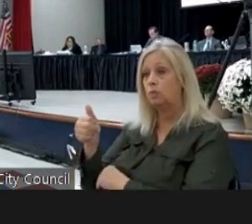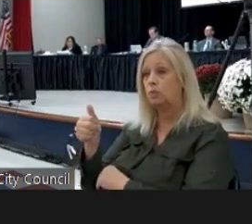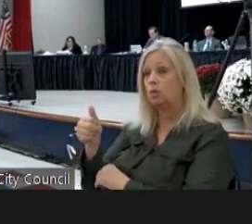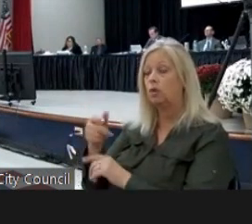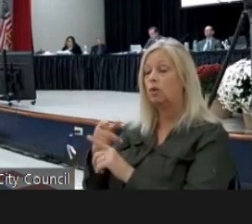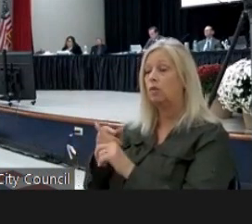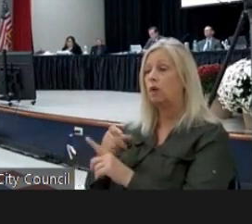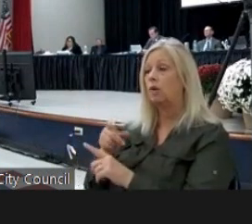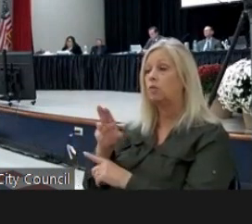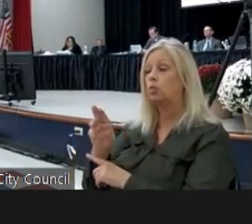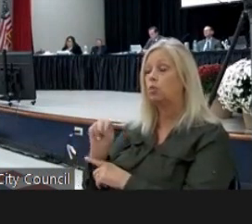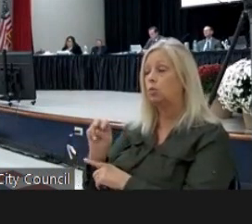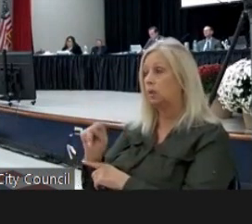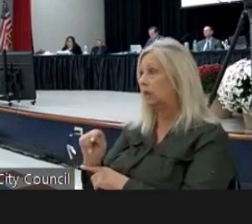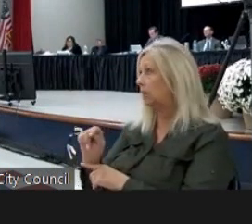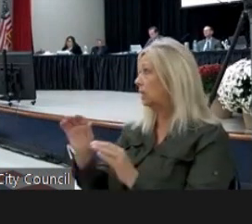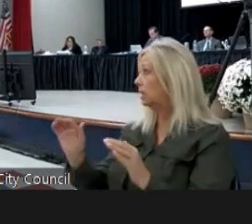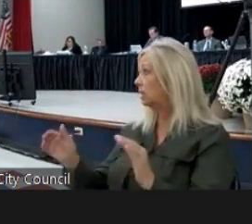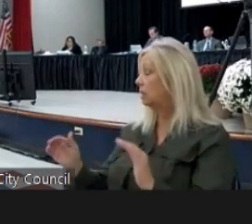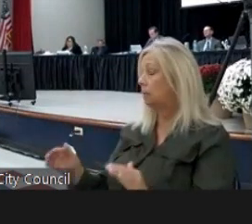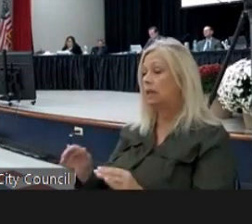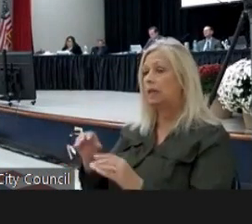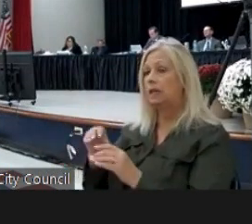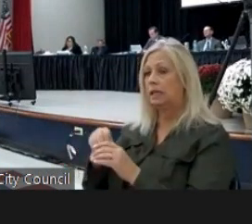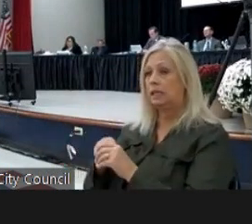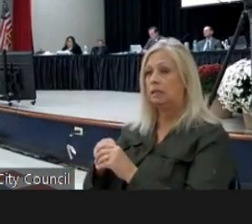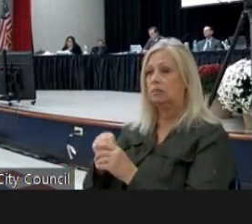a unit standpoint than you see in multifamily